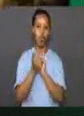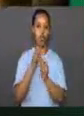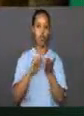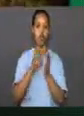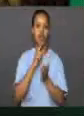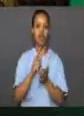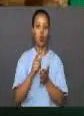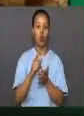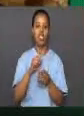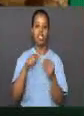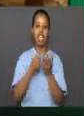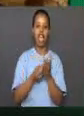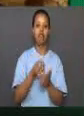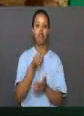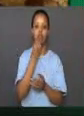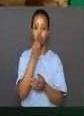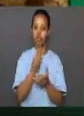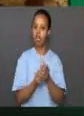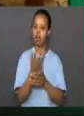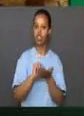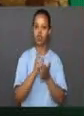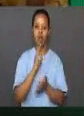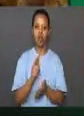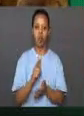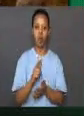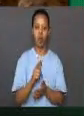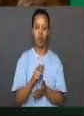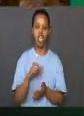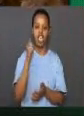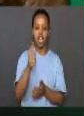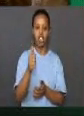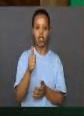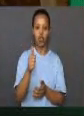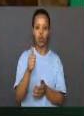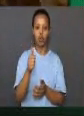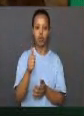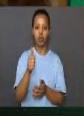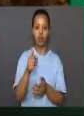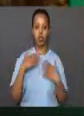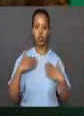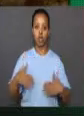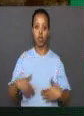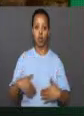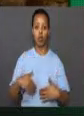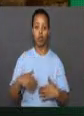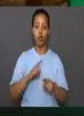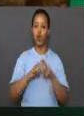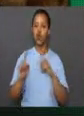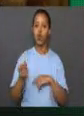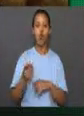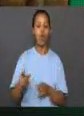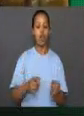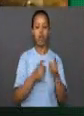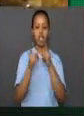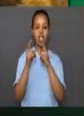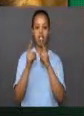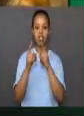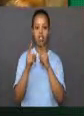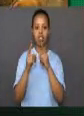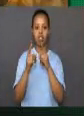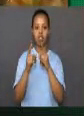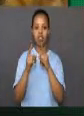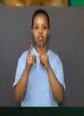food source. They wag their bodies to inform the other workers of the direction of